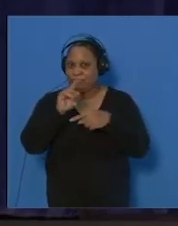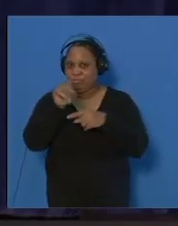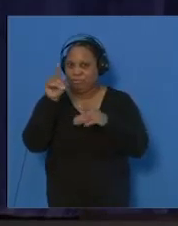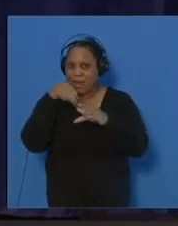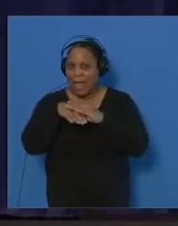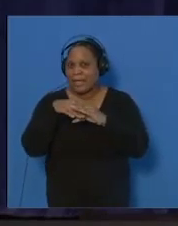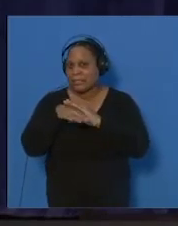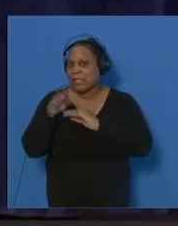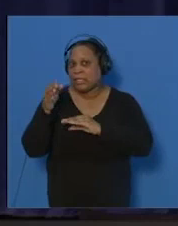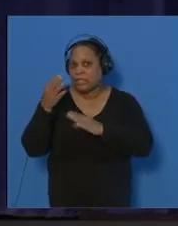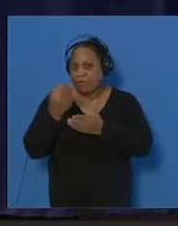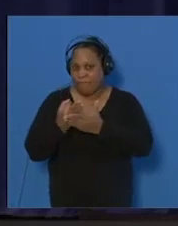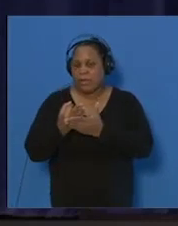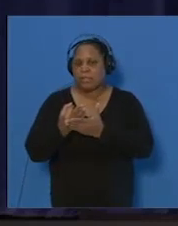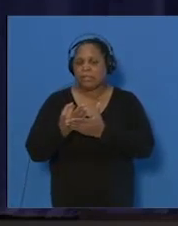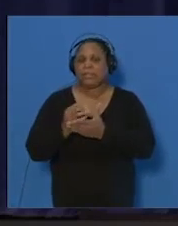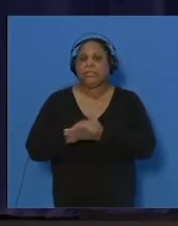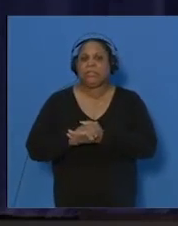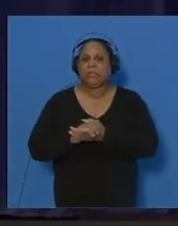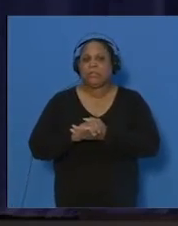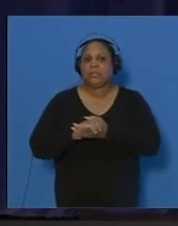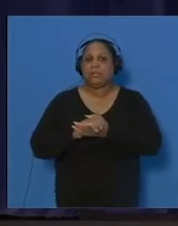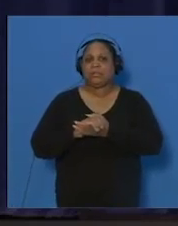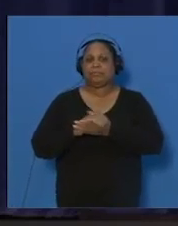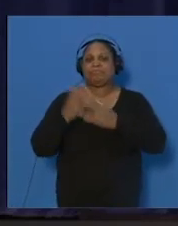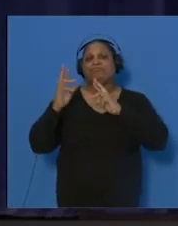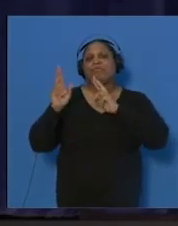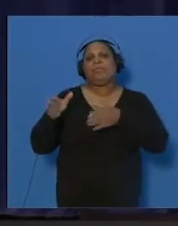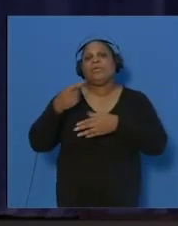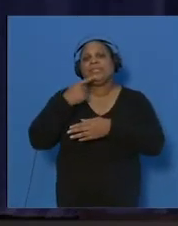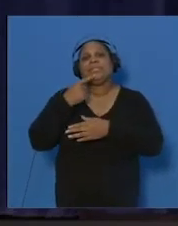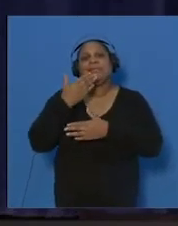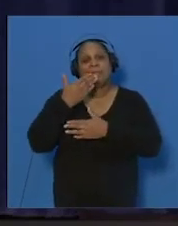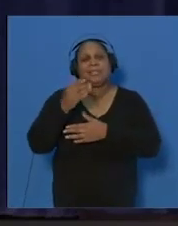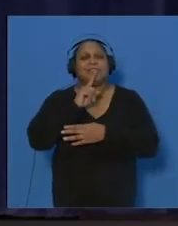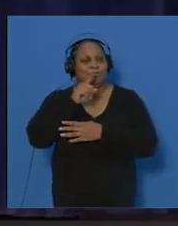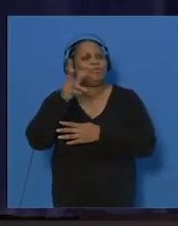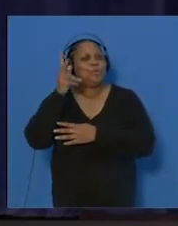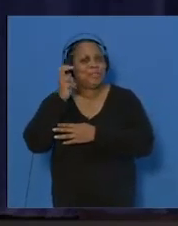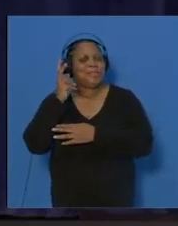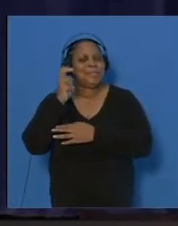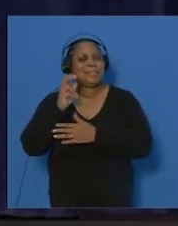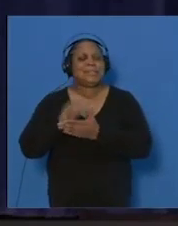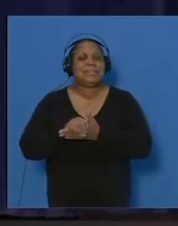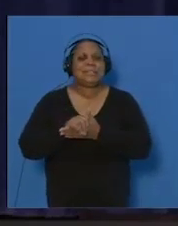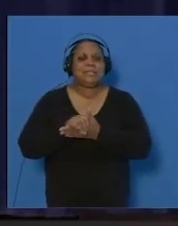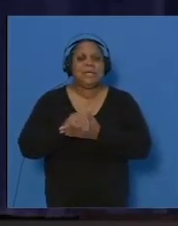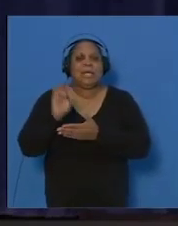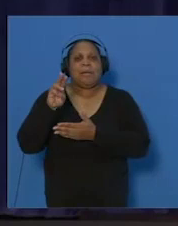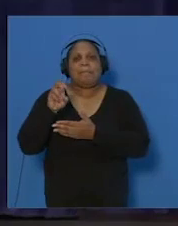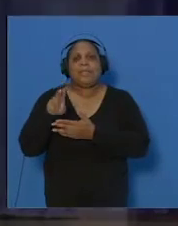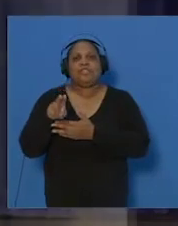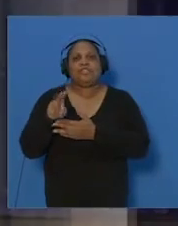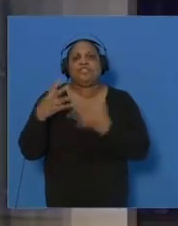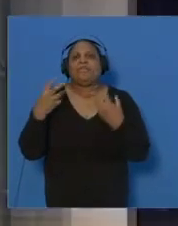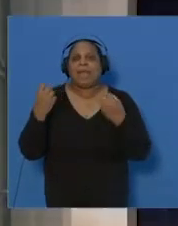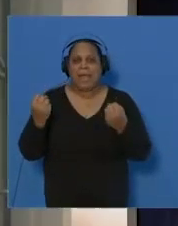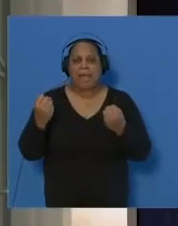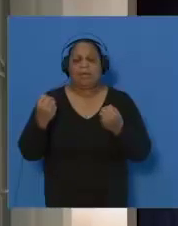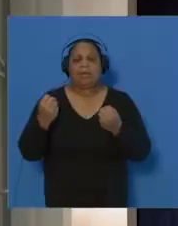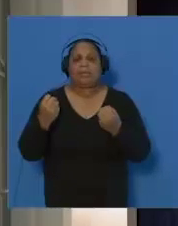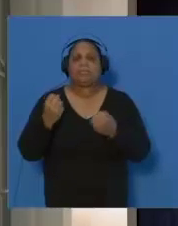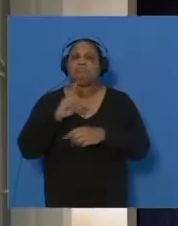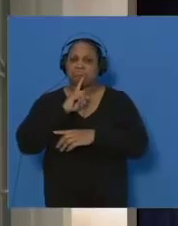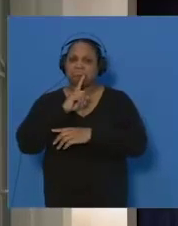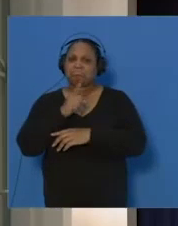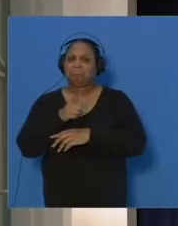access her funds. Thank you, and I'm sure she's listening. Minister of Health, I'm